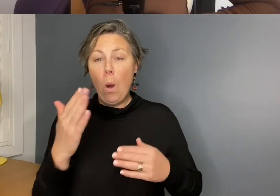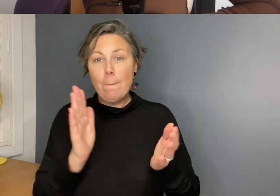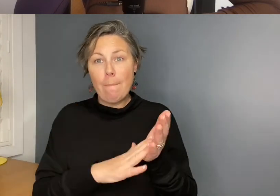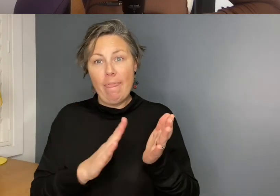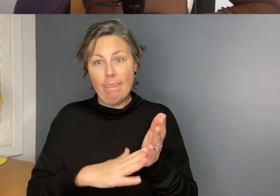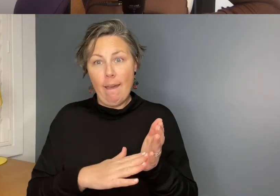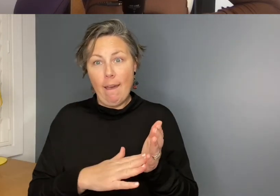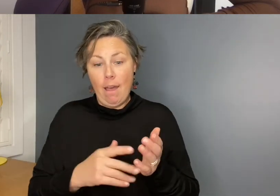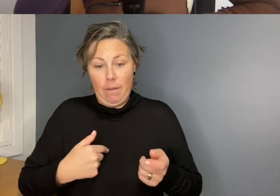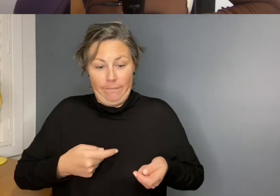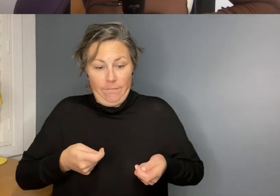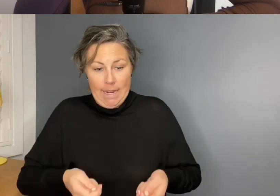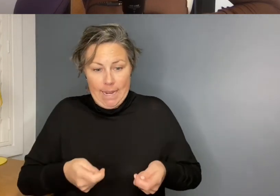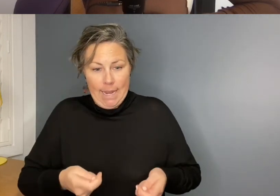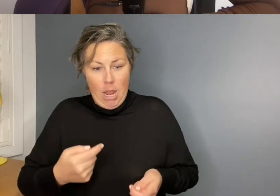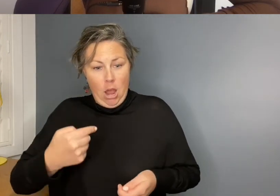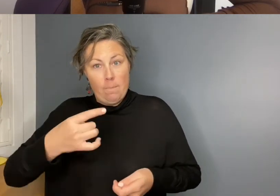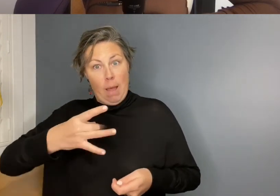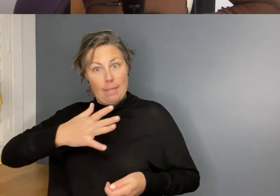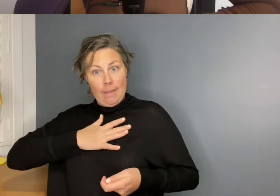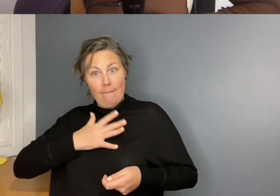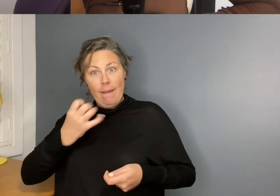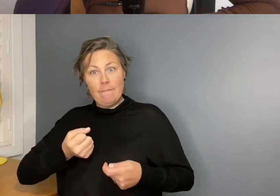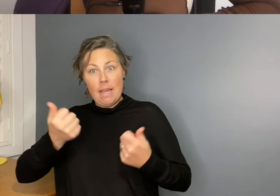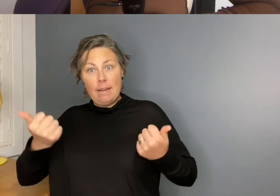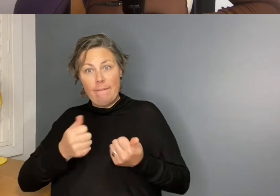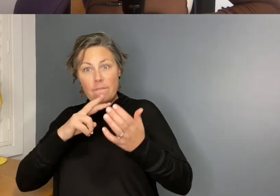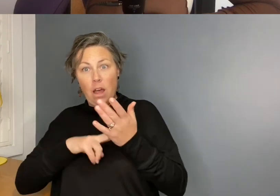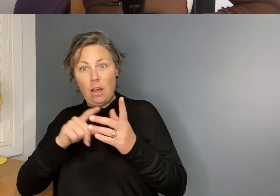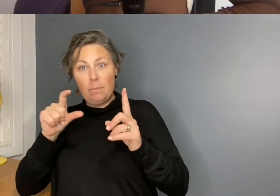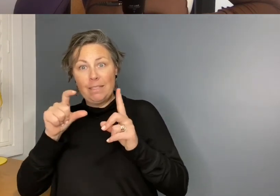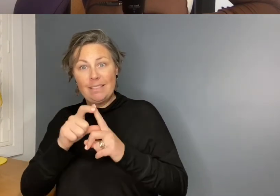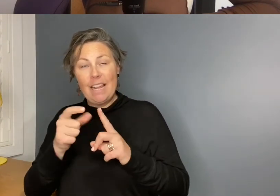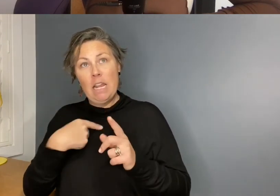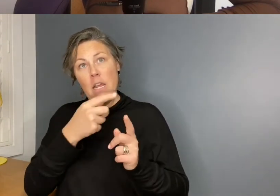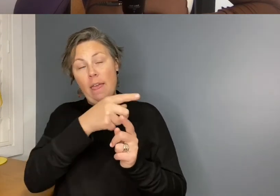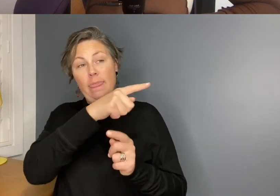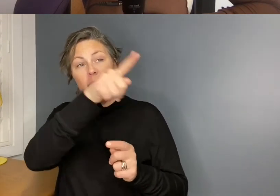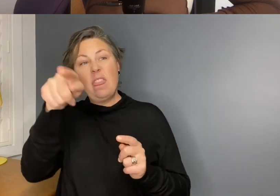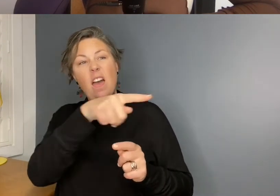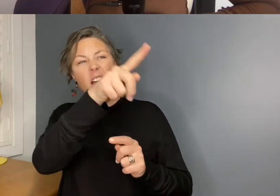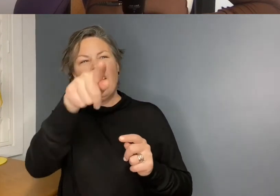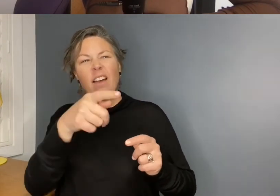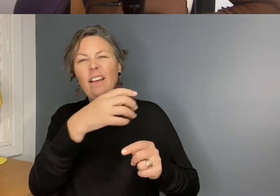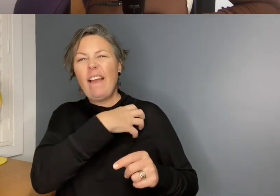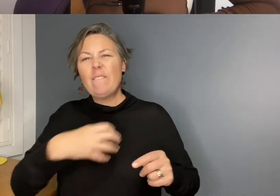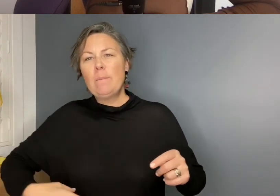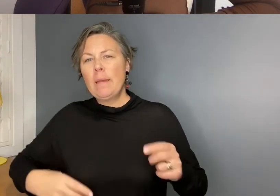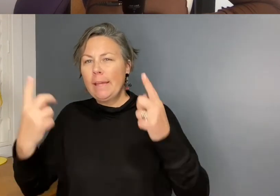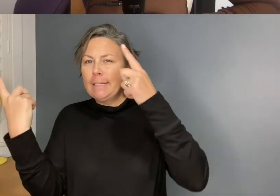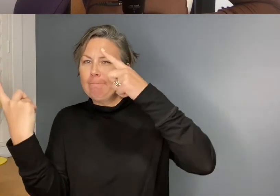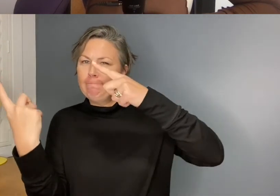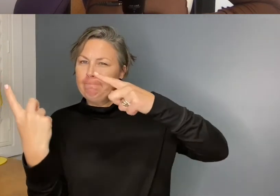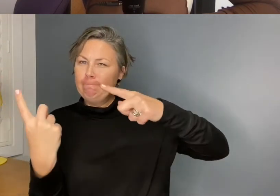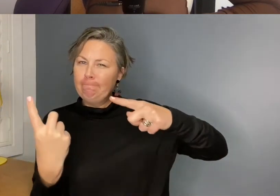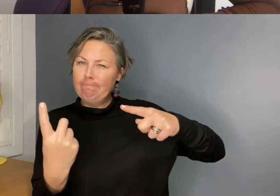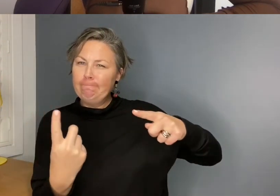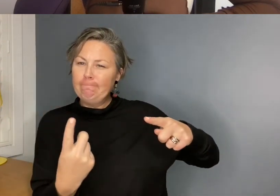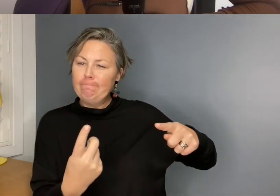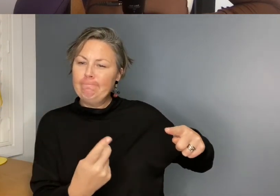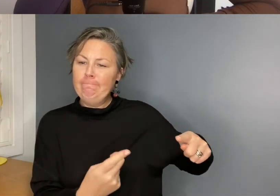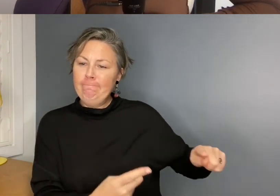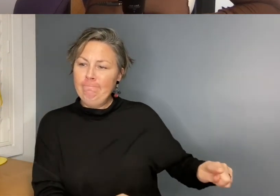D for there to be optimal levels in the breast milk. It's easier and safer to give an